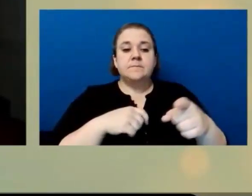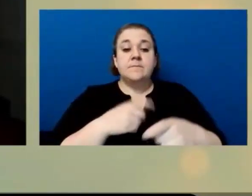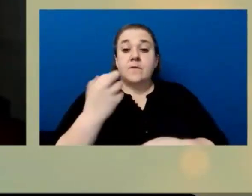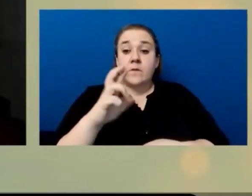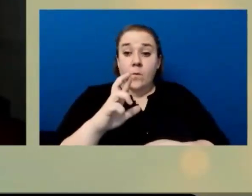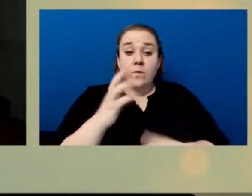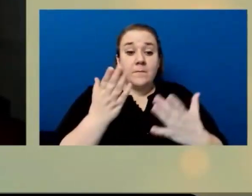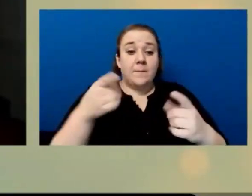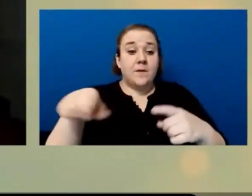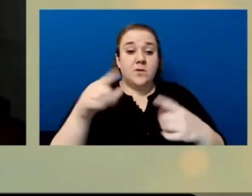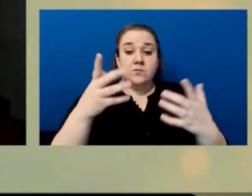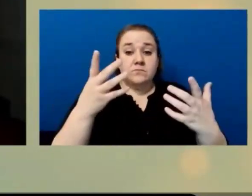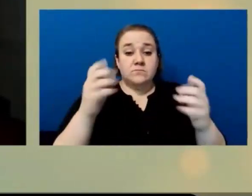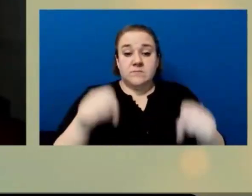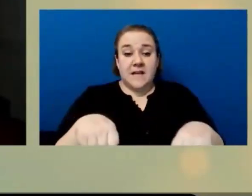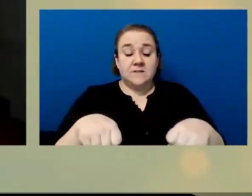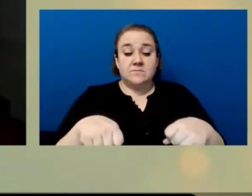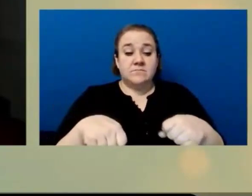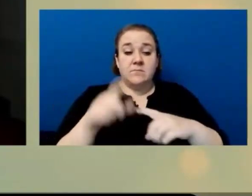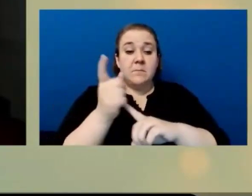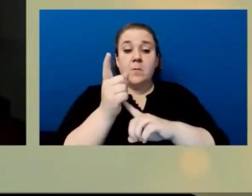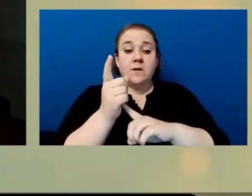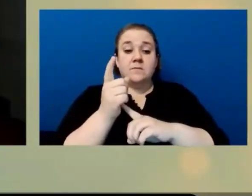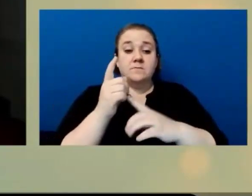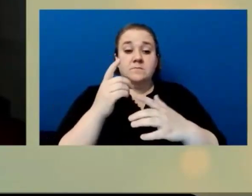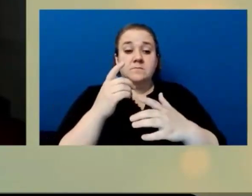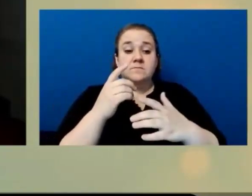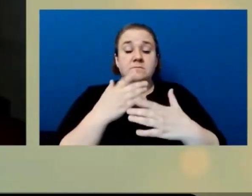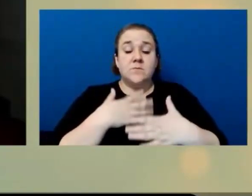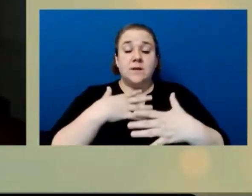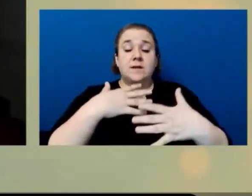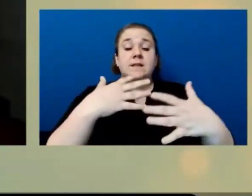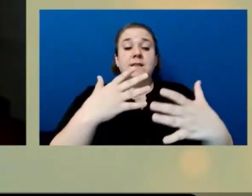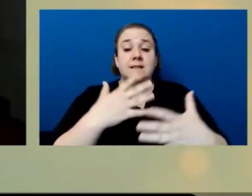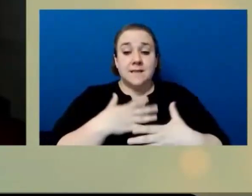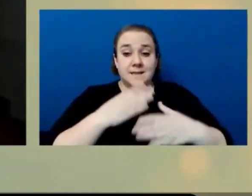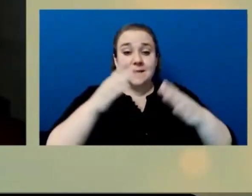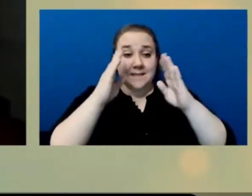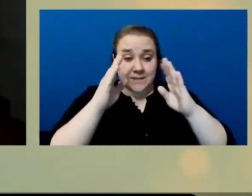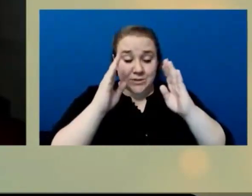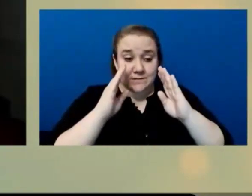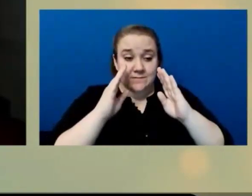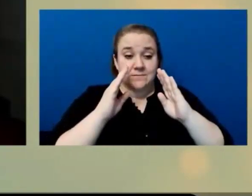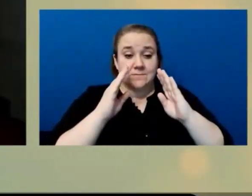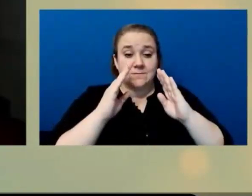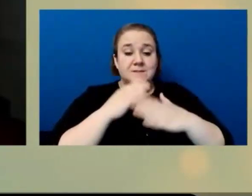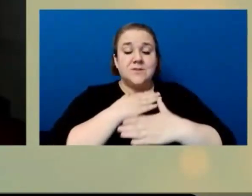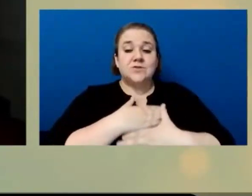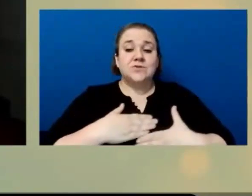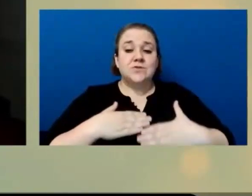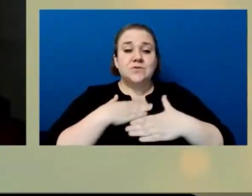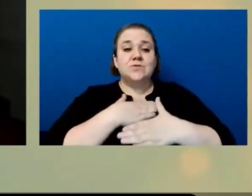Or you may simply take a moment of breath and attention to